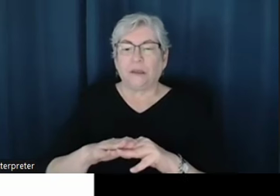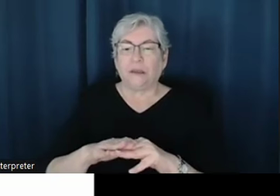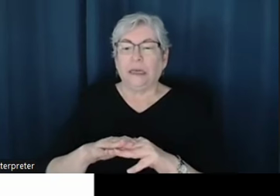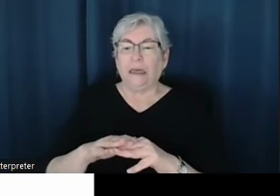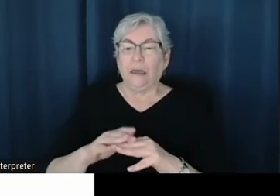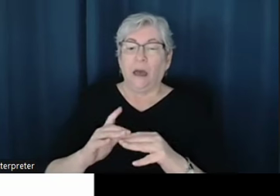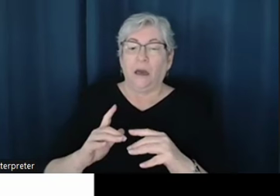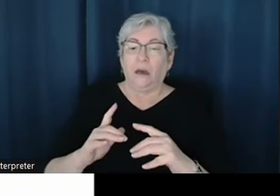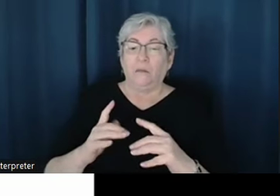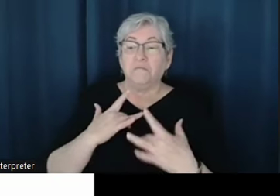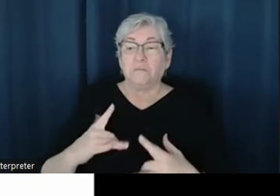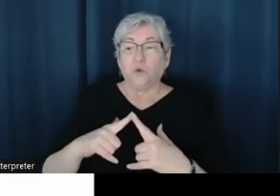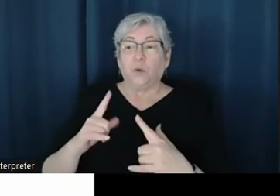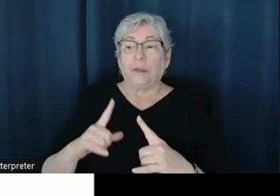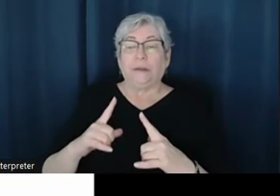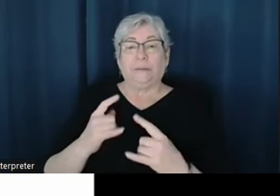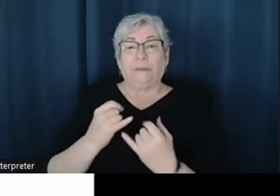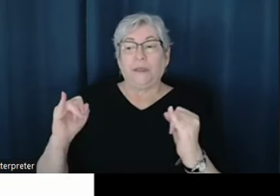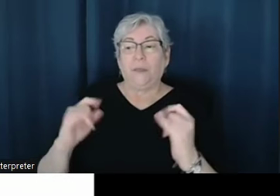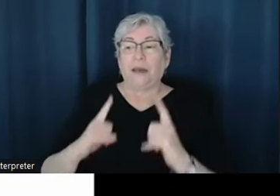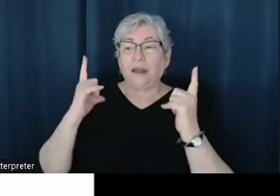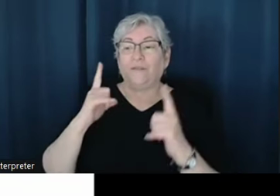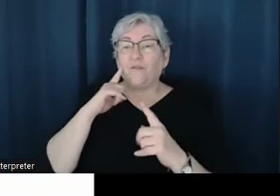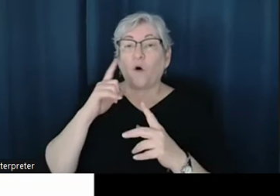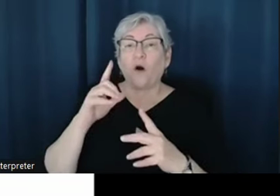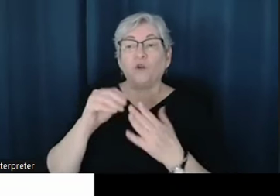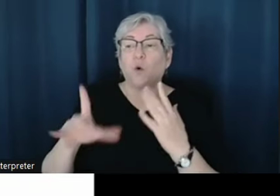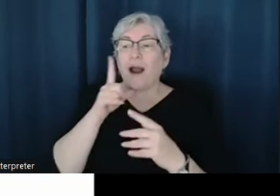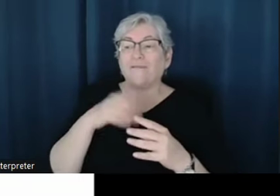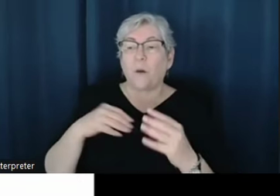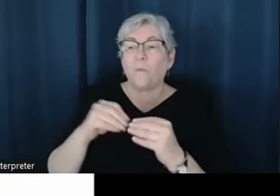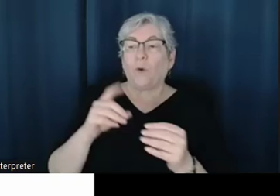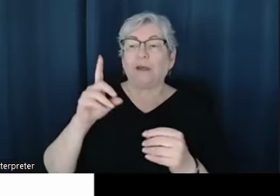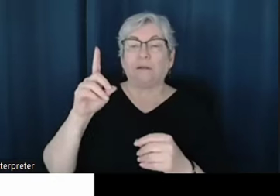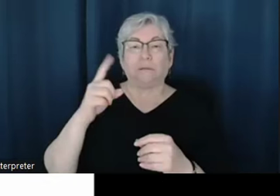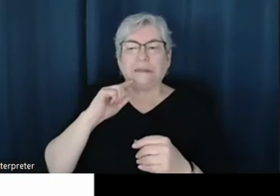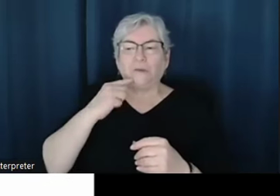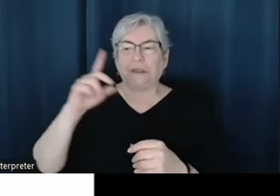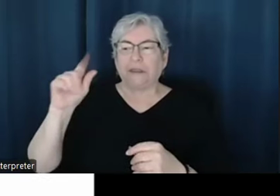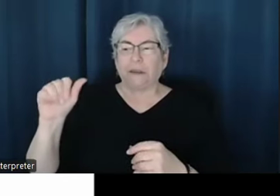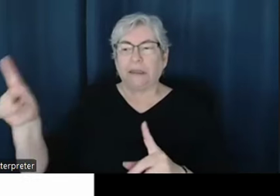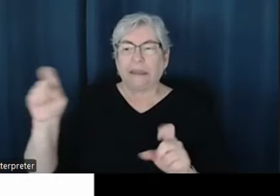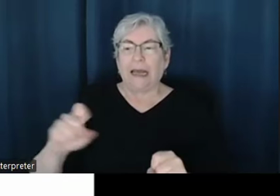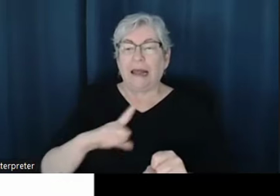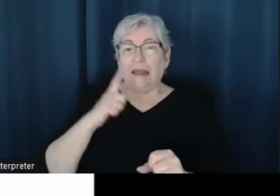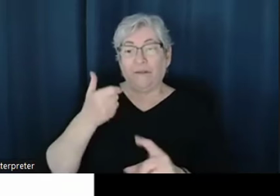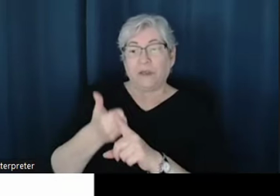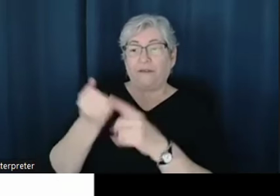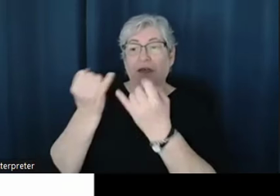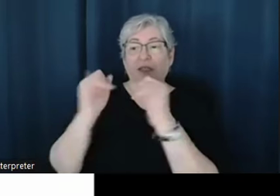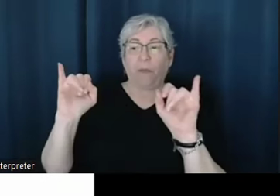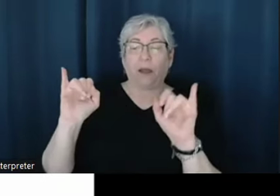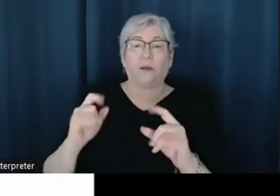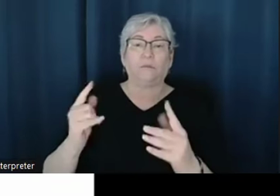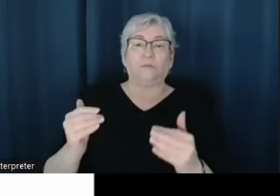living, especially for students with the more significant disabilities, to make them be able to live independently. Go on